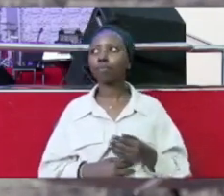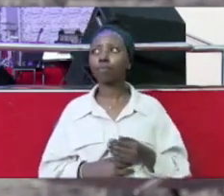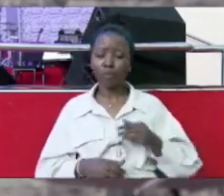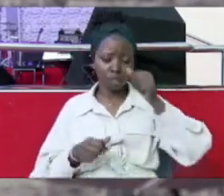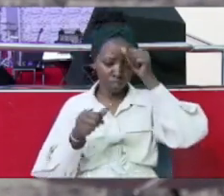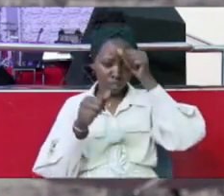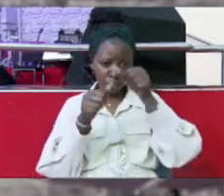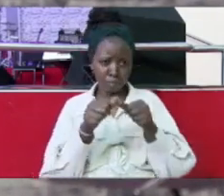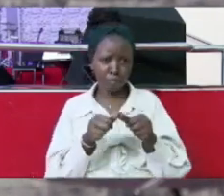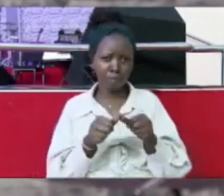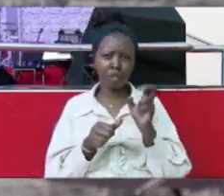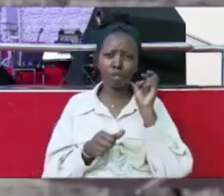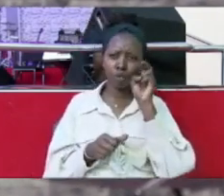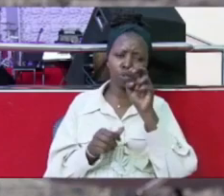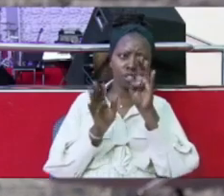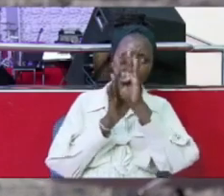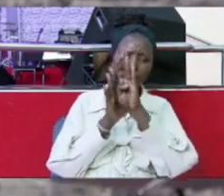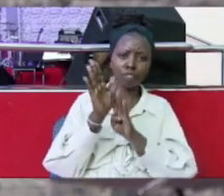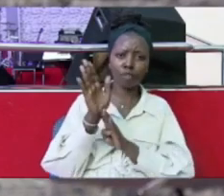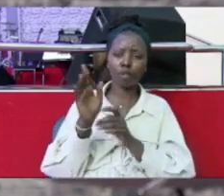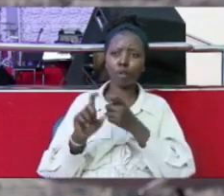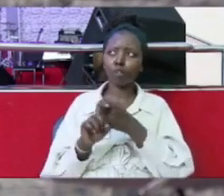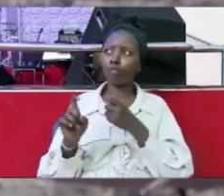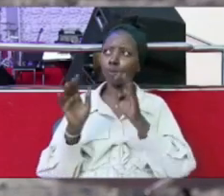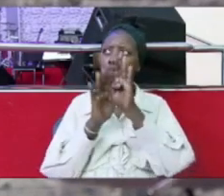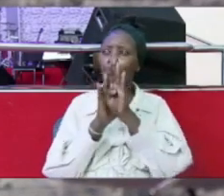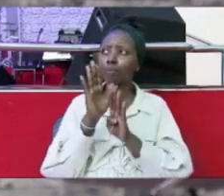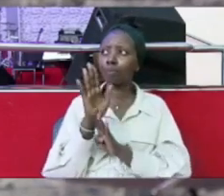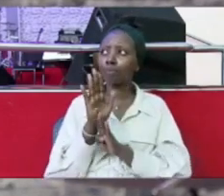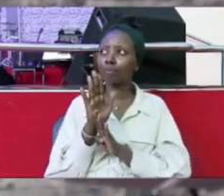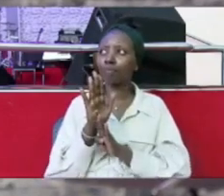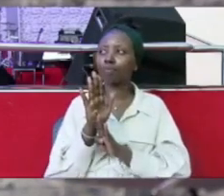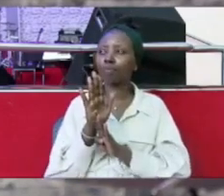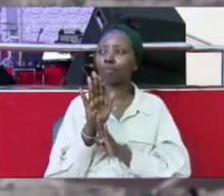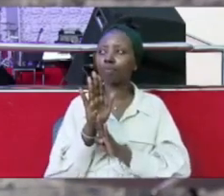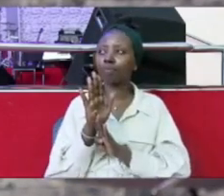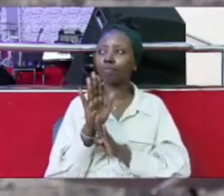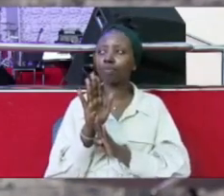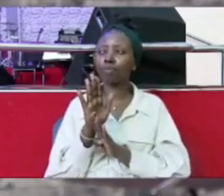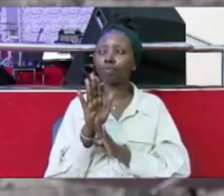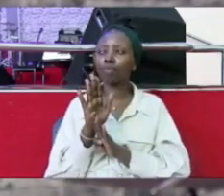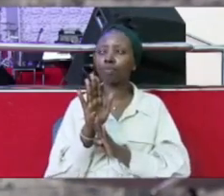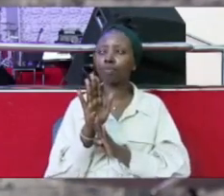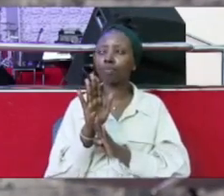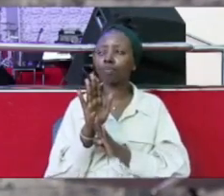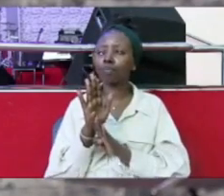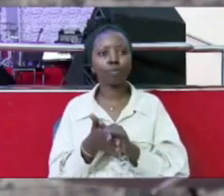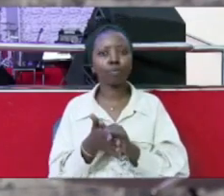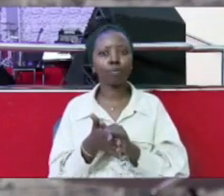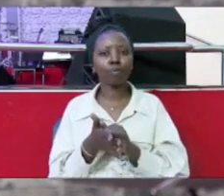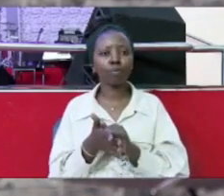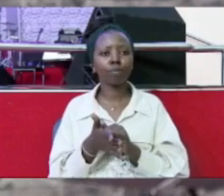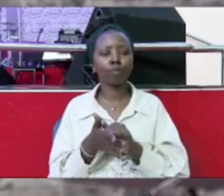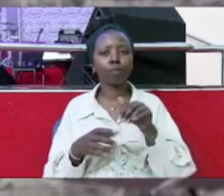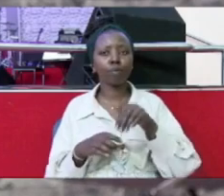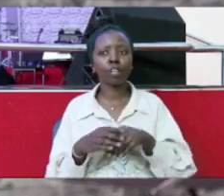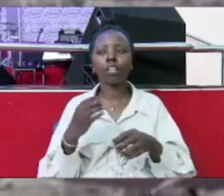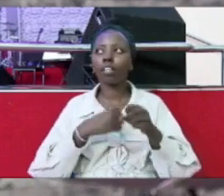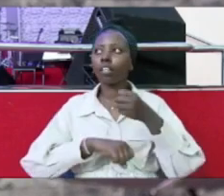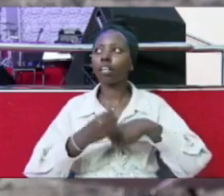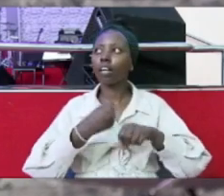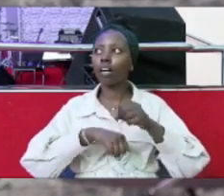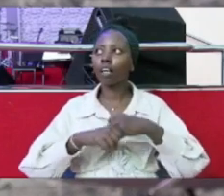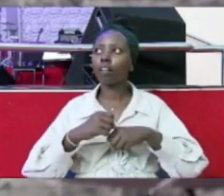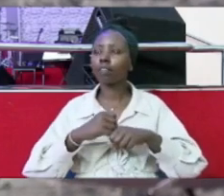we saw from the scripture, na tuliona katika maandiko tukikumbuka, that in Acts 2:47-2, that